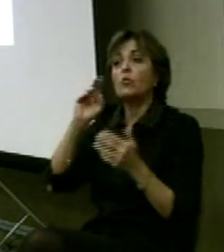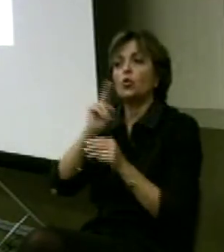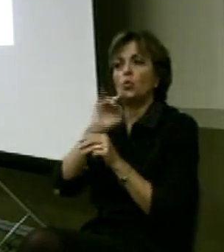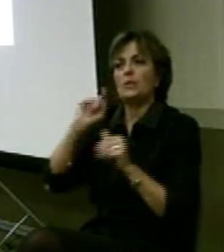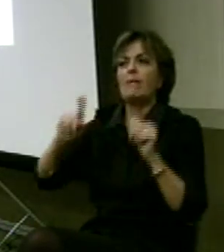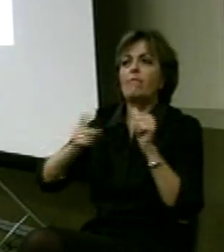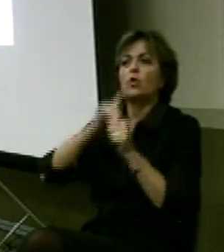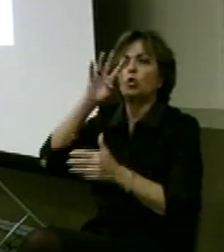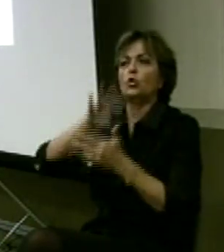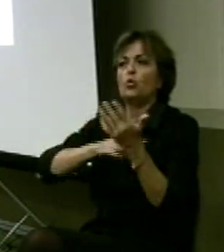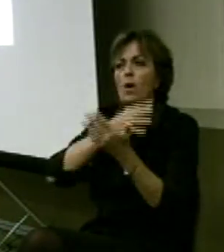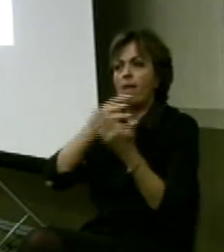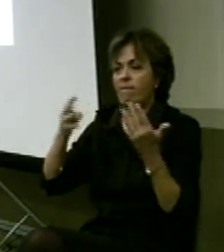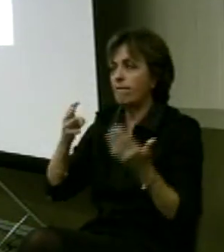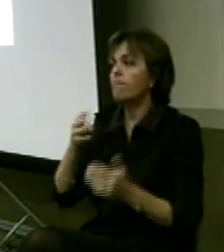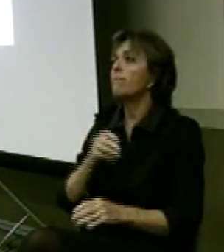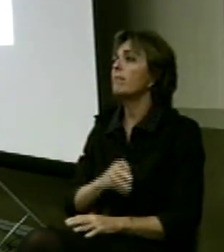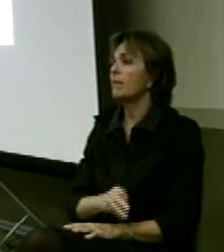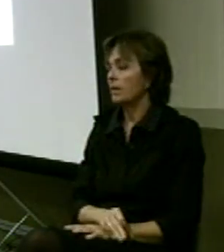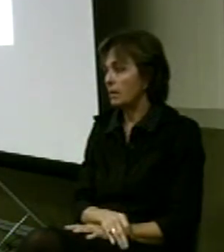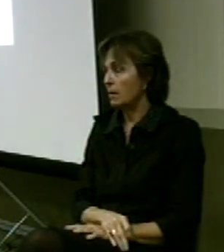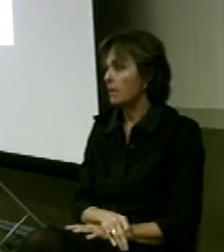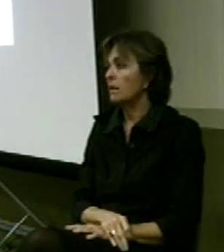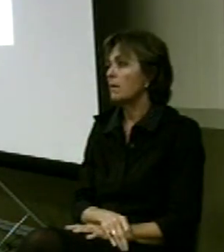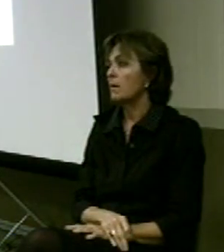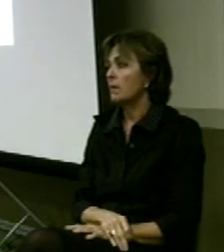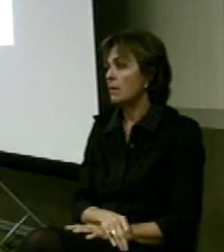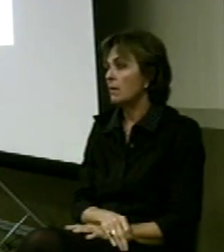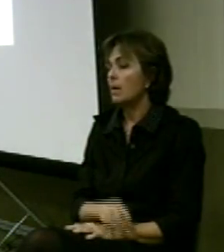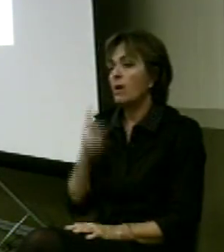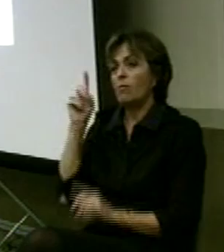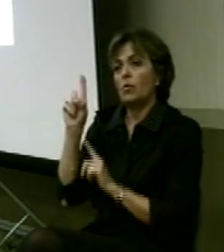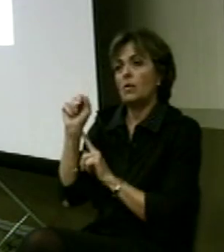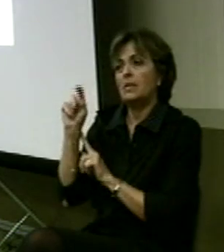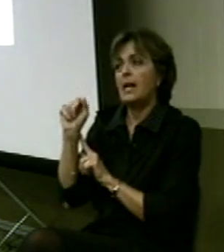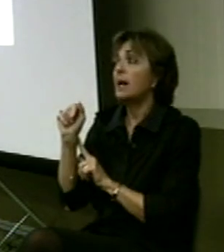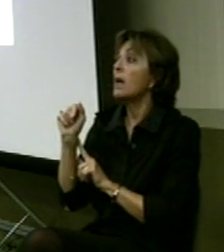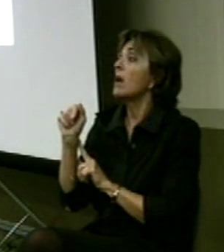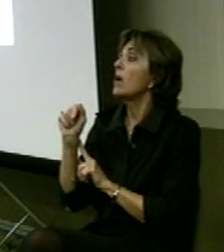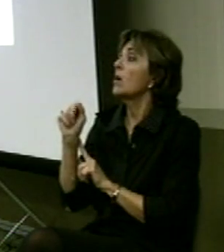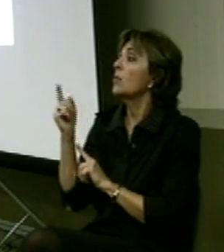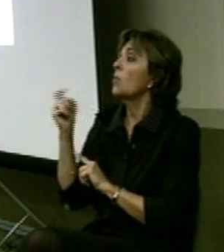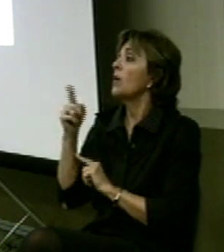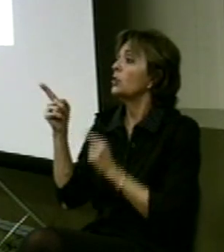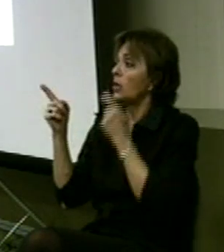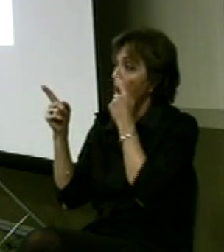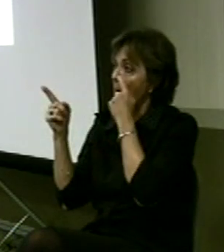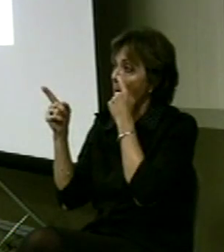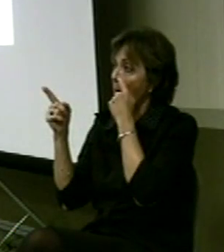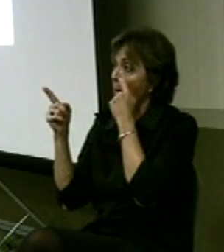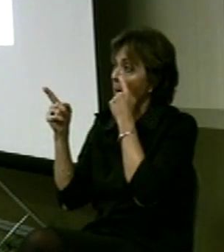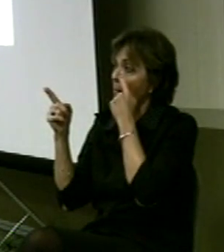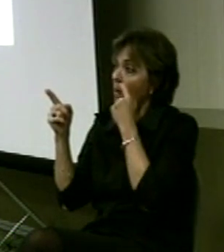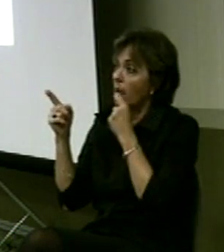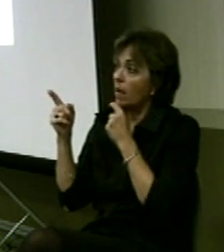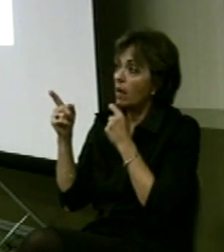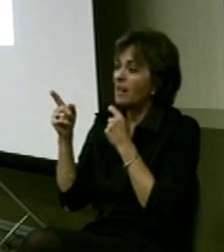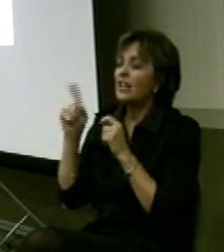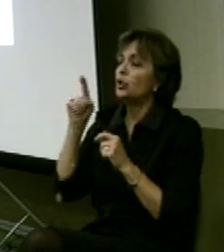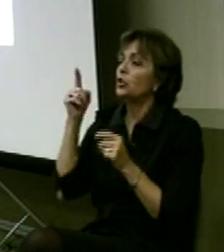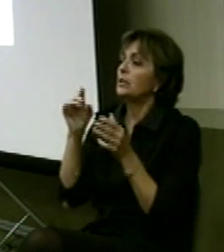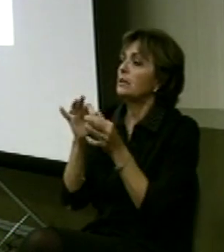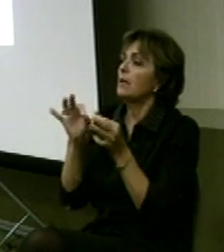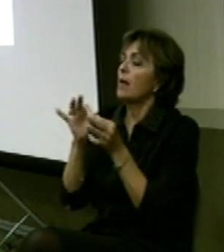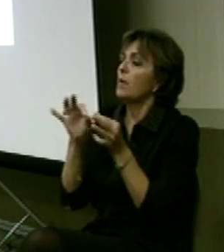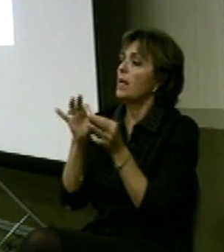Use the first graph. Also, you can use the first graph for the data. Question? I don't think it's really a